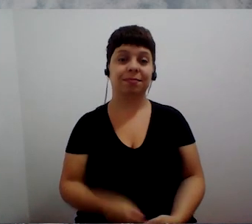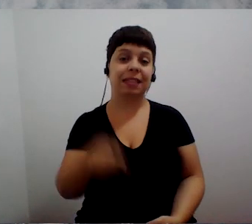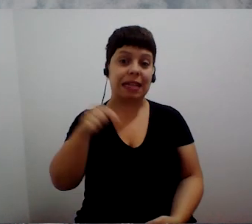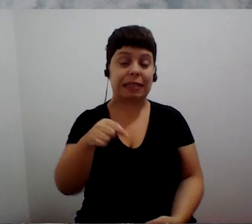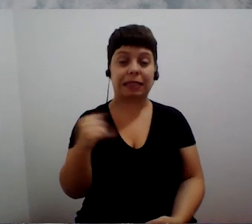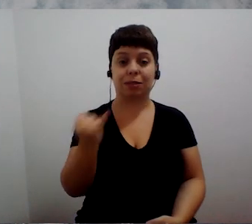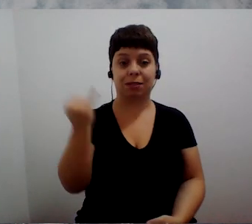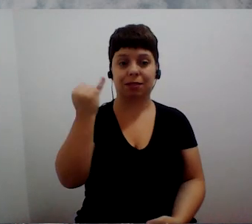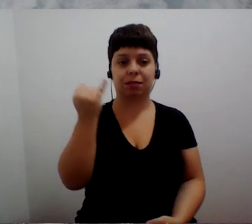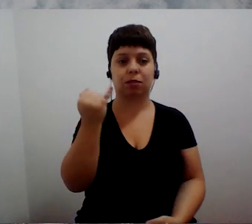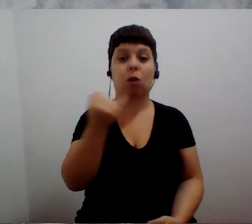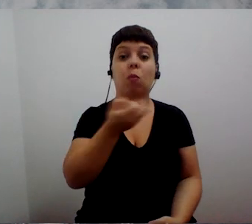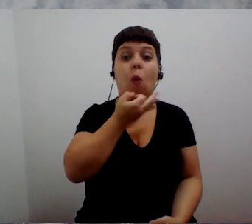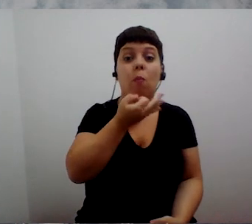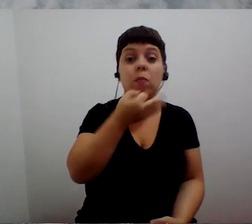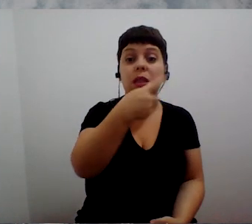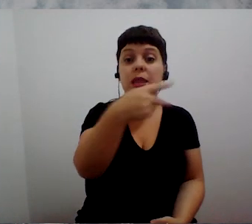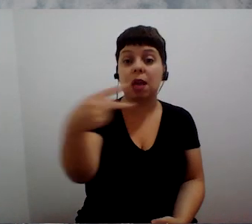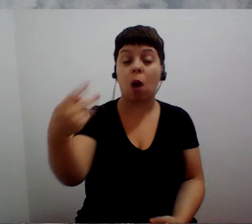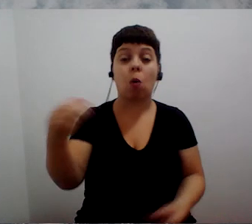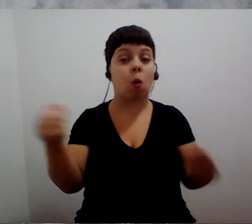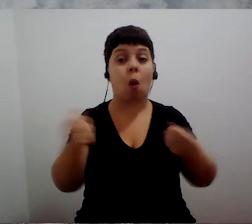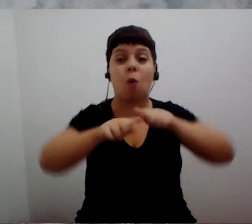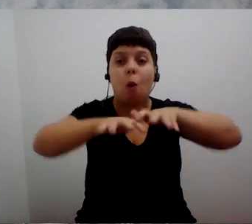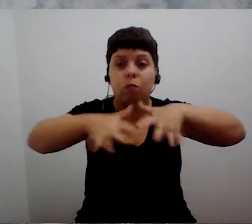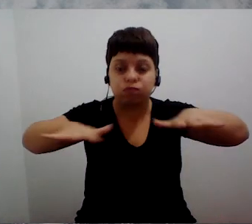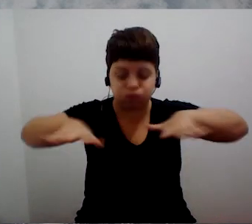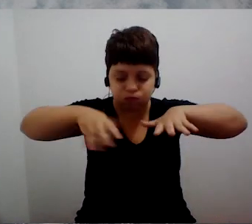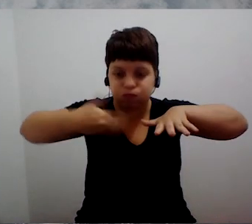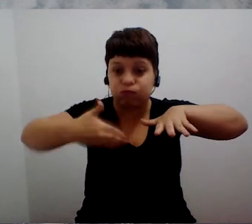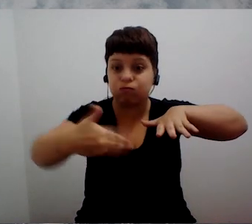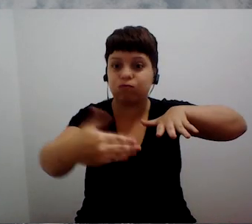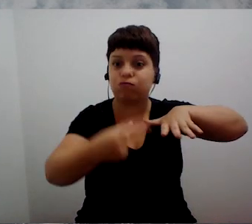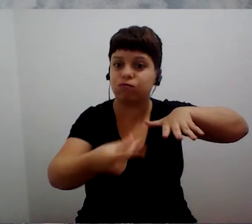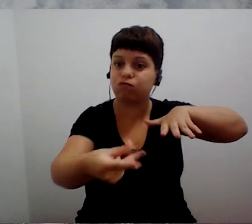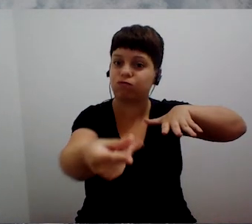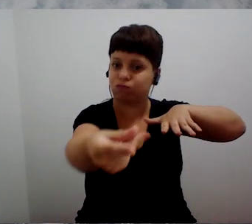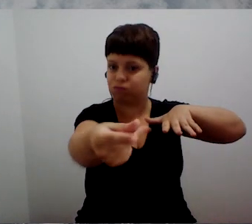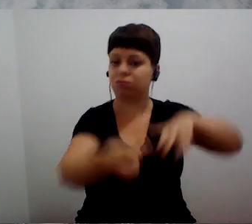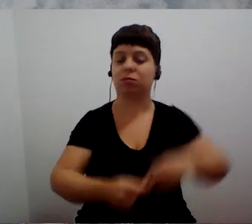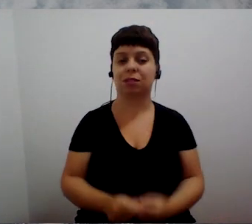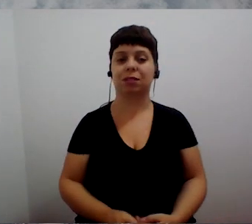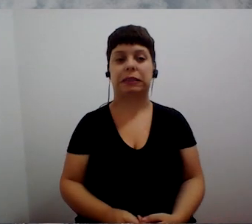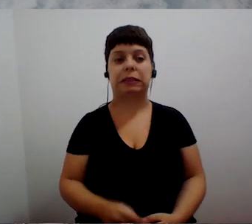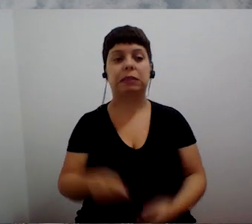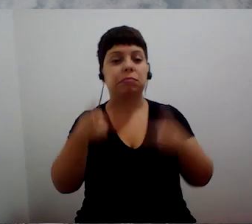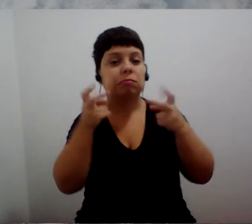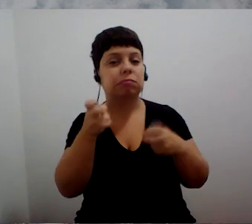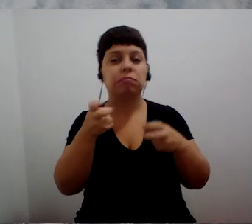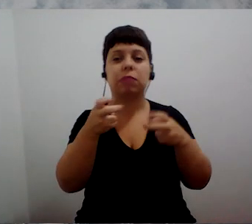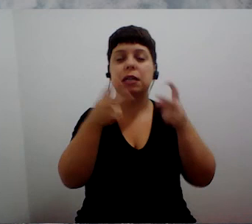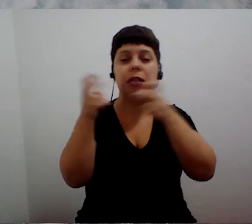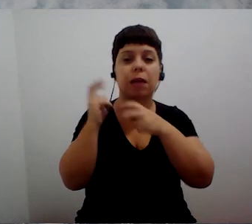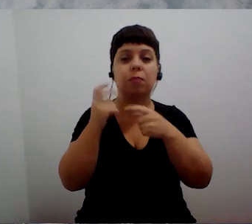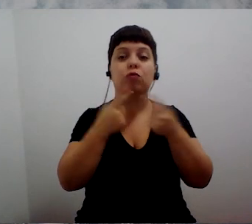which is the views for a sustainable ocean, considering the perceptions, the wishes, the